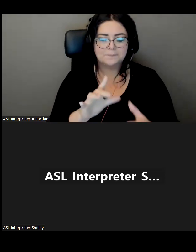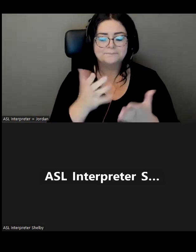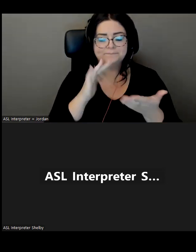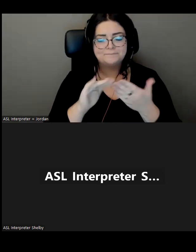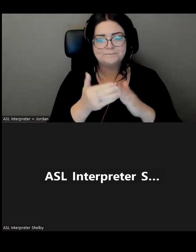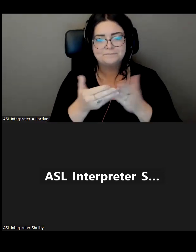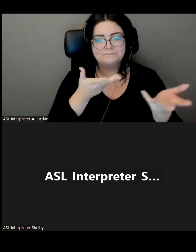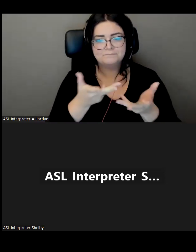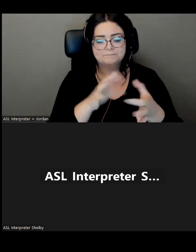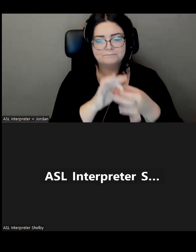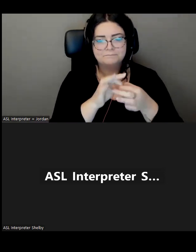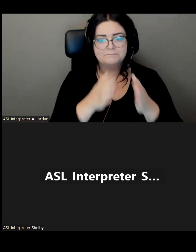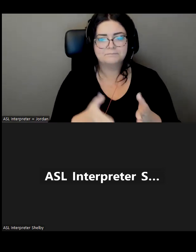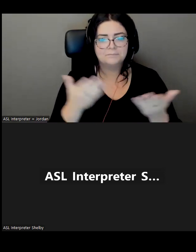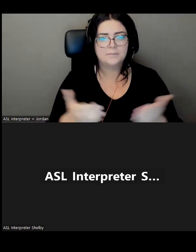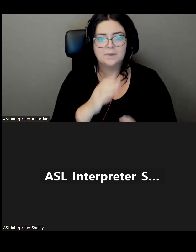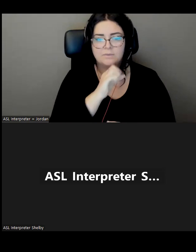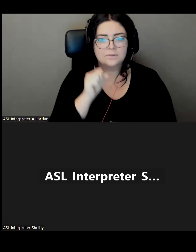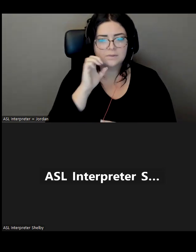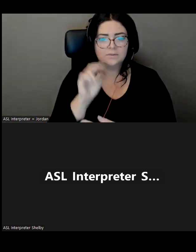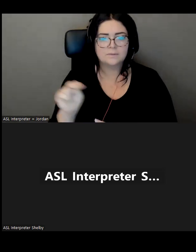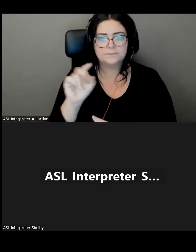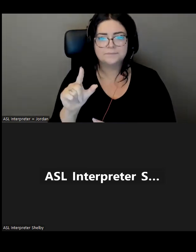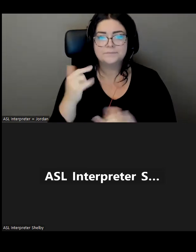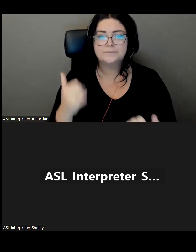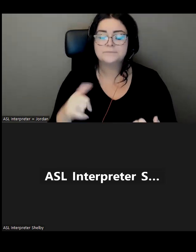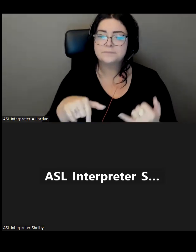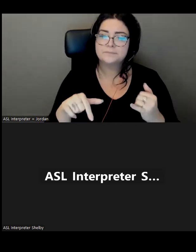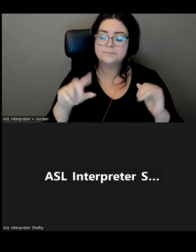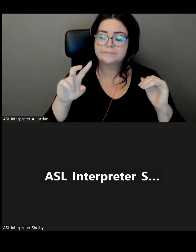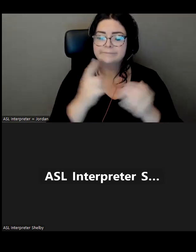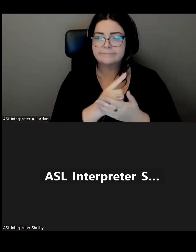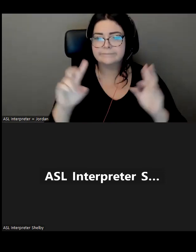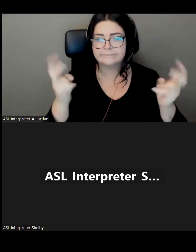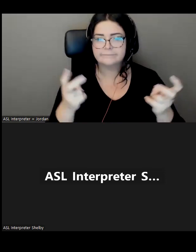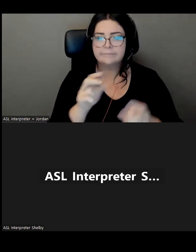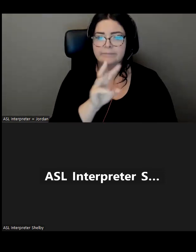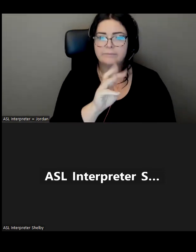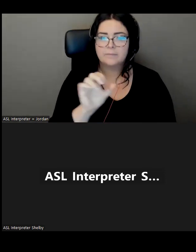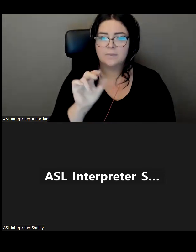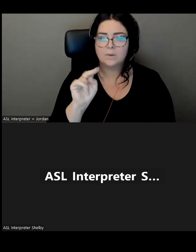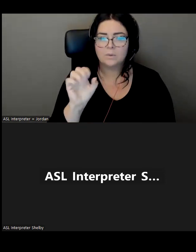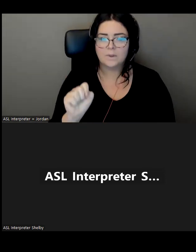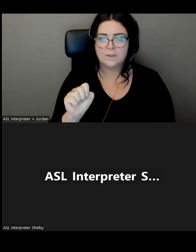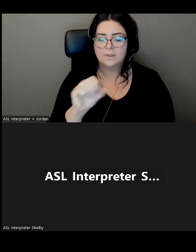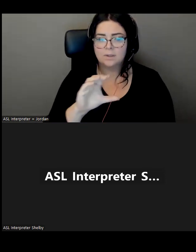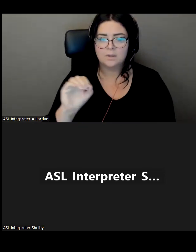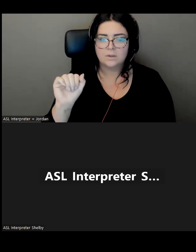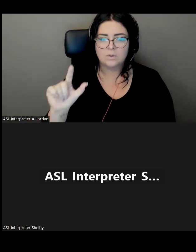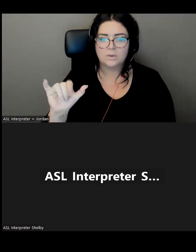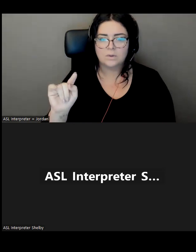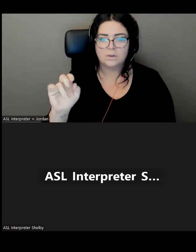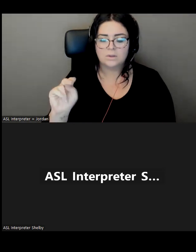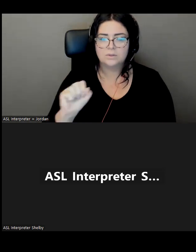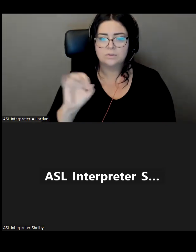And welcome to this week's session called Let's Talk About the Wellness Coalitions of Newfoundland and Labrador. I'll introduce our